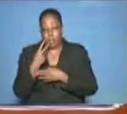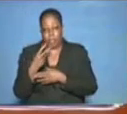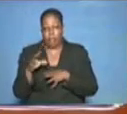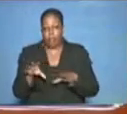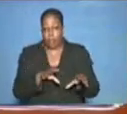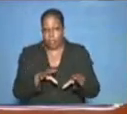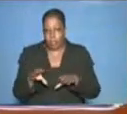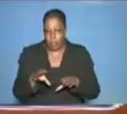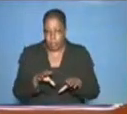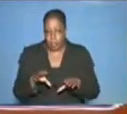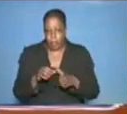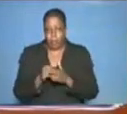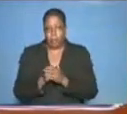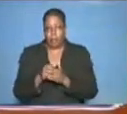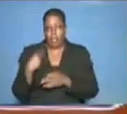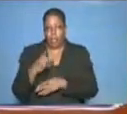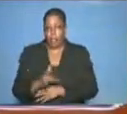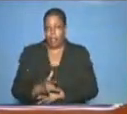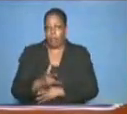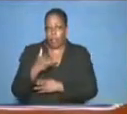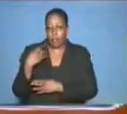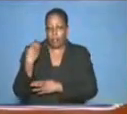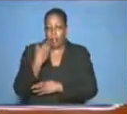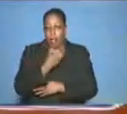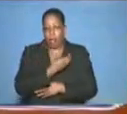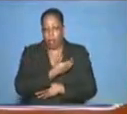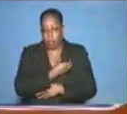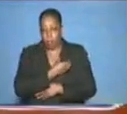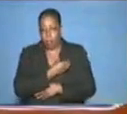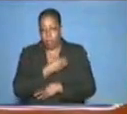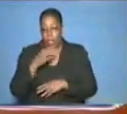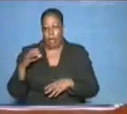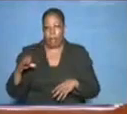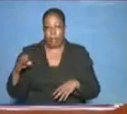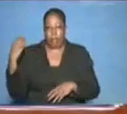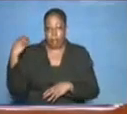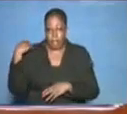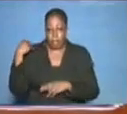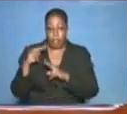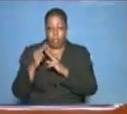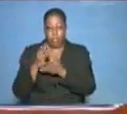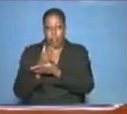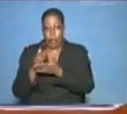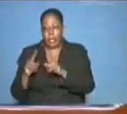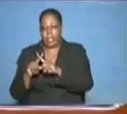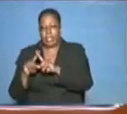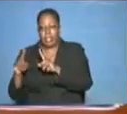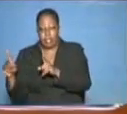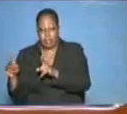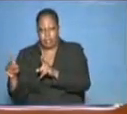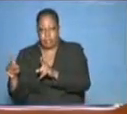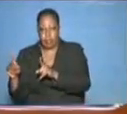and we felt like our management union was a part of a different